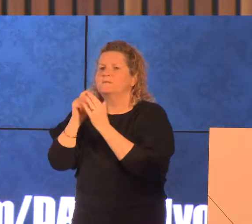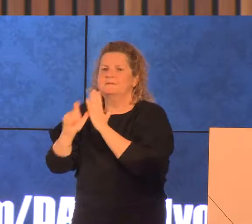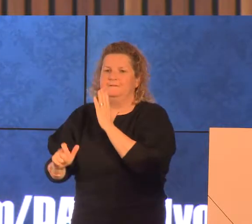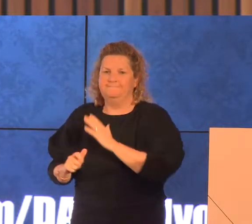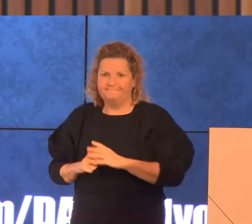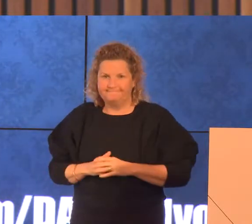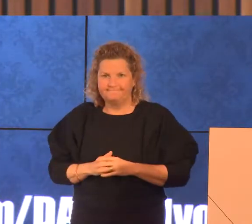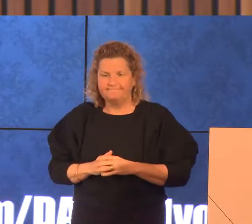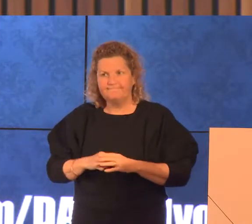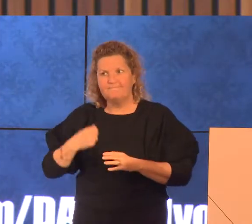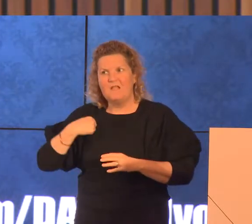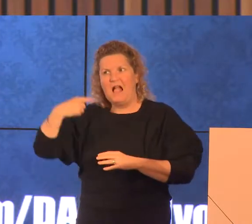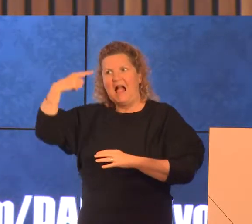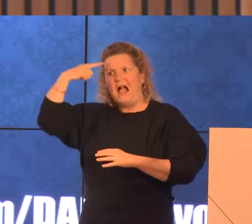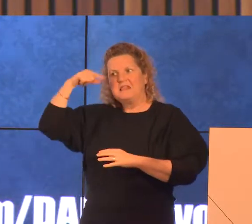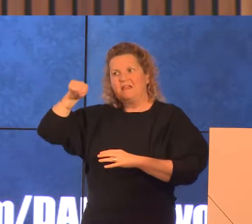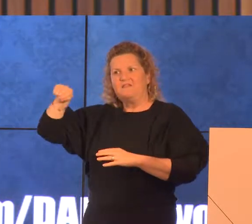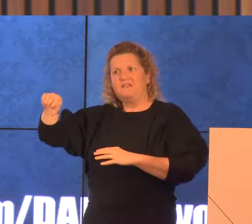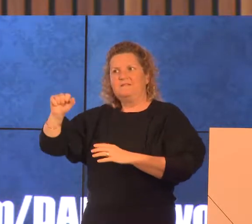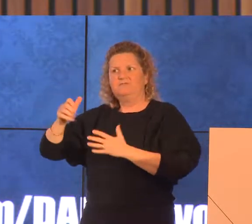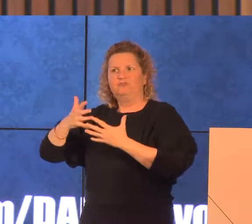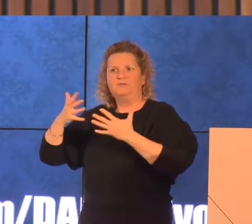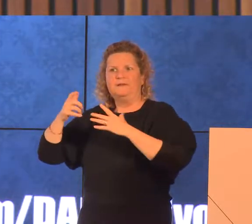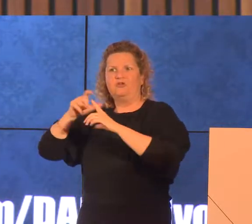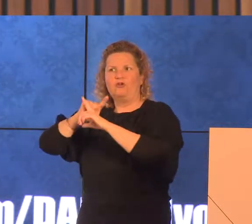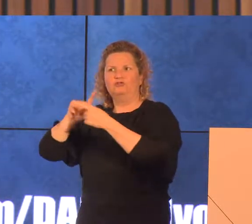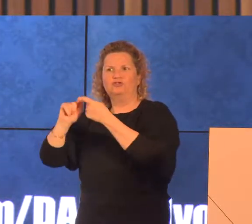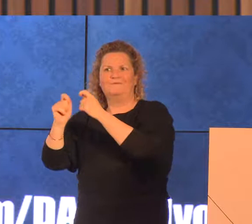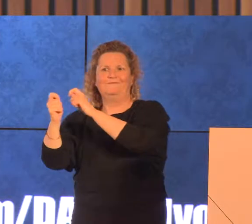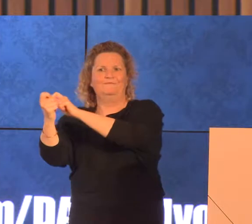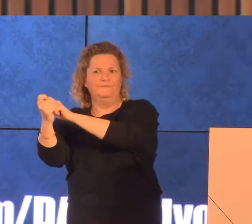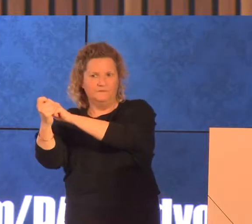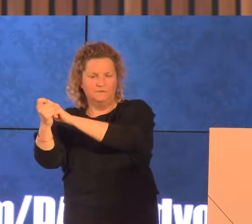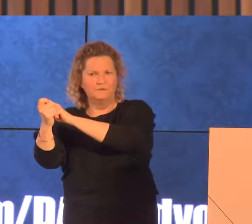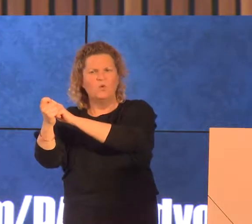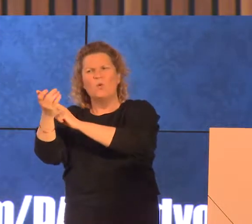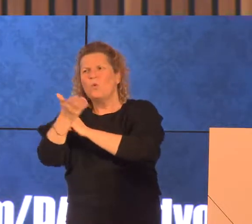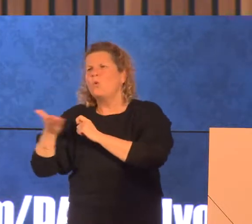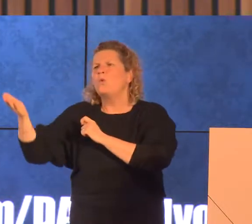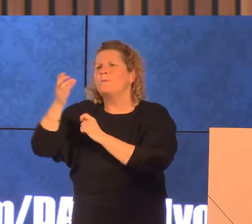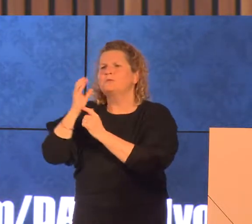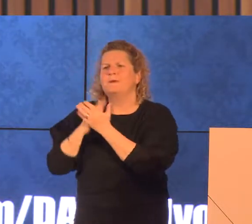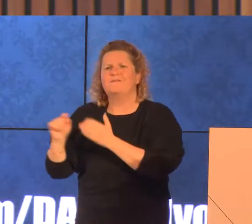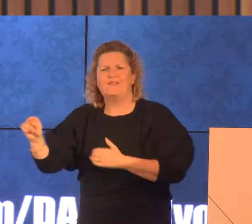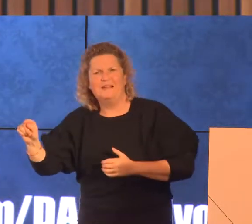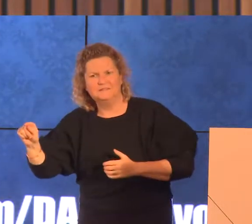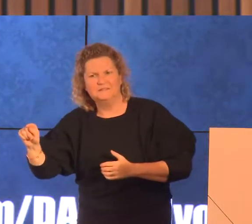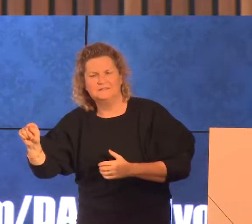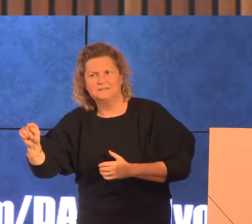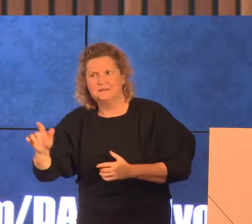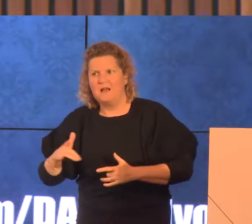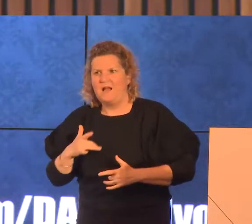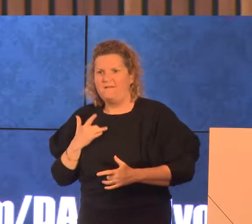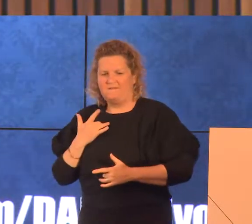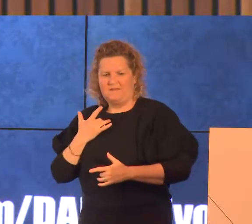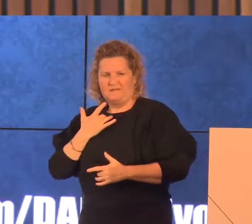think that there is this great cultural shift that we are all an important and integral part of. And I could not be more proud to share the